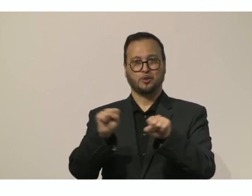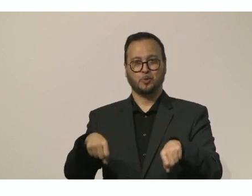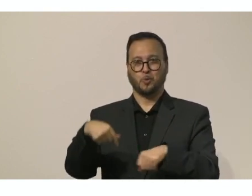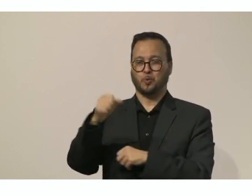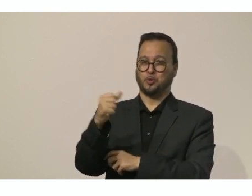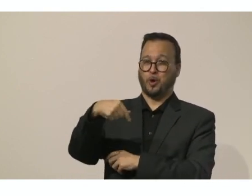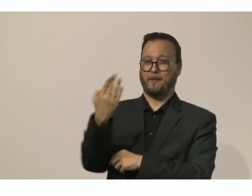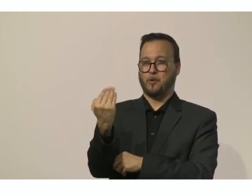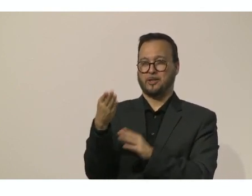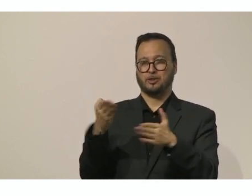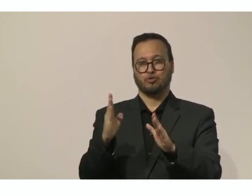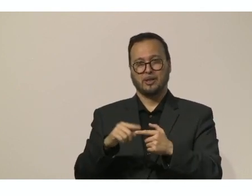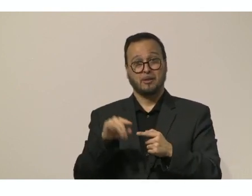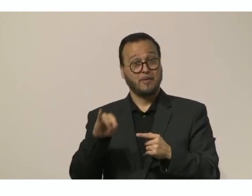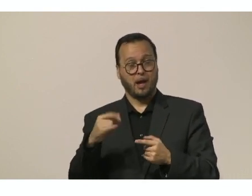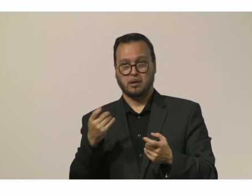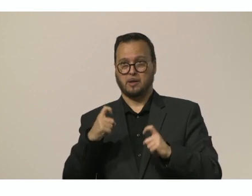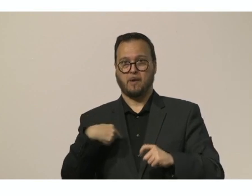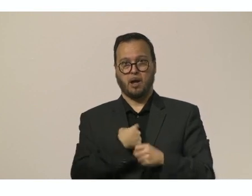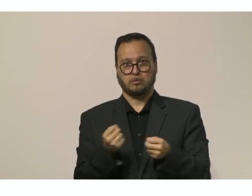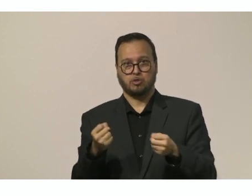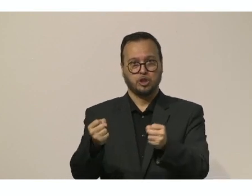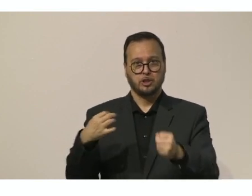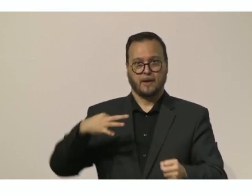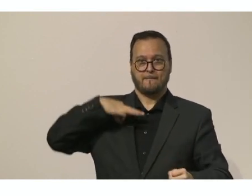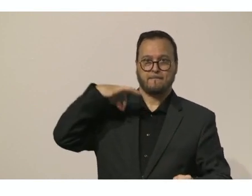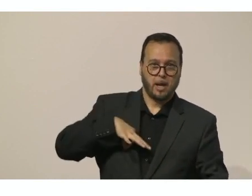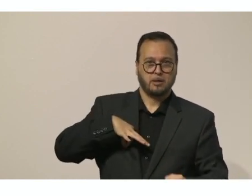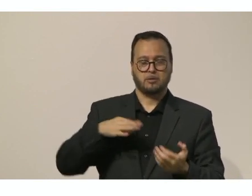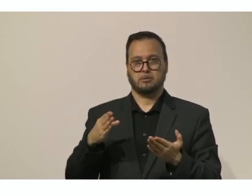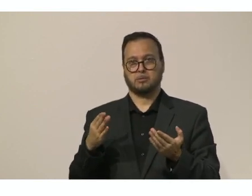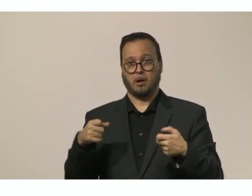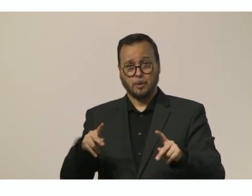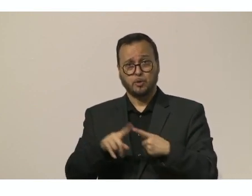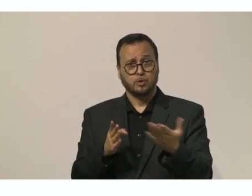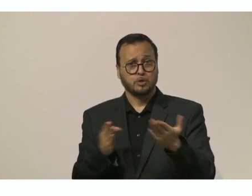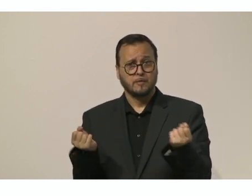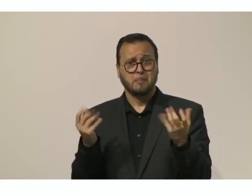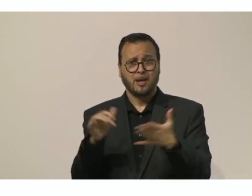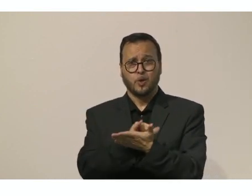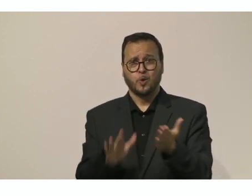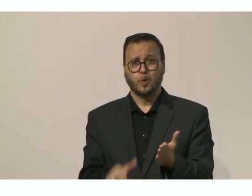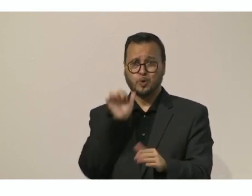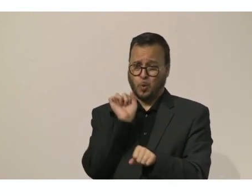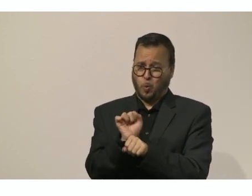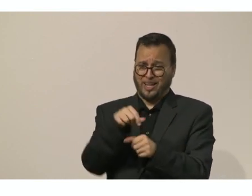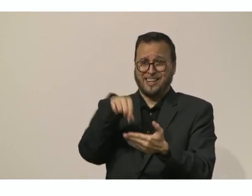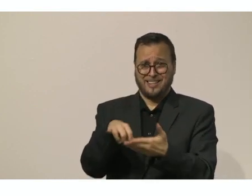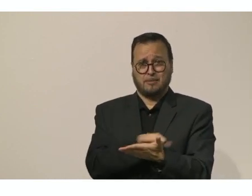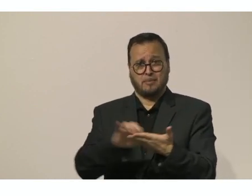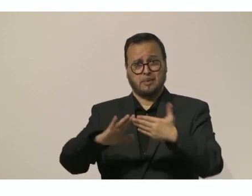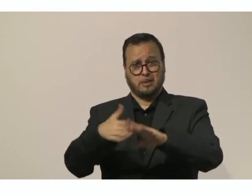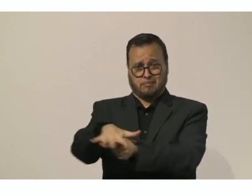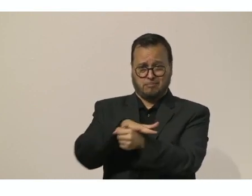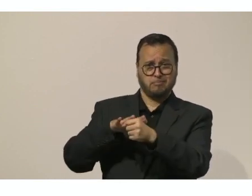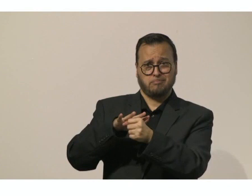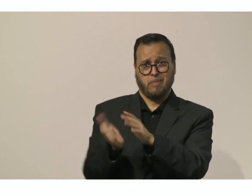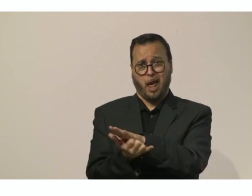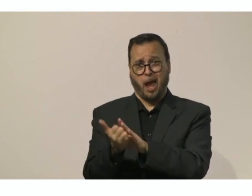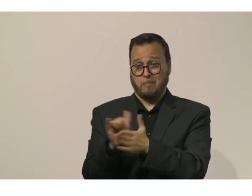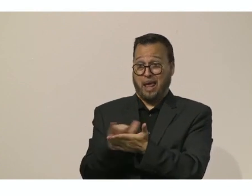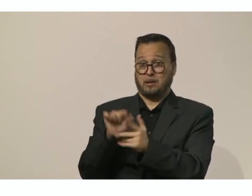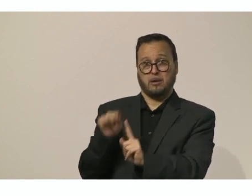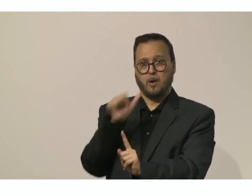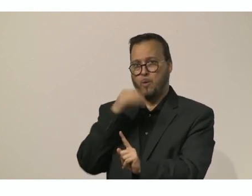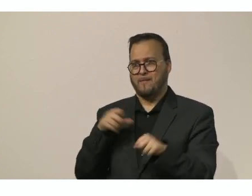give us a strategic advantage and opportunity to serve many New Yorkers who are working in the city and have not the ability or means